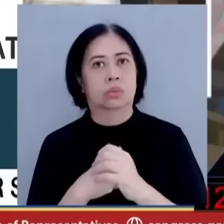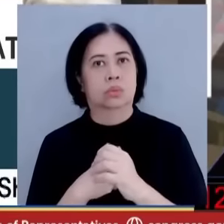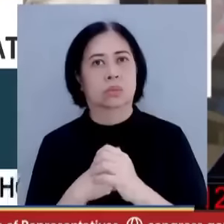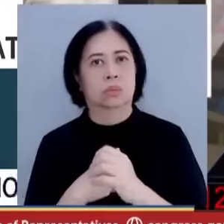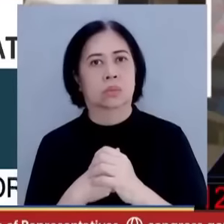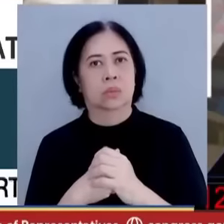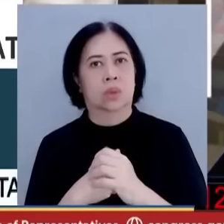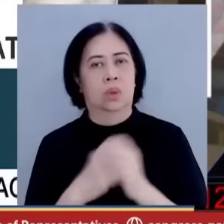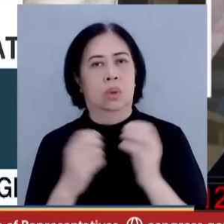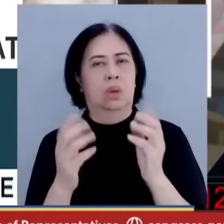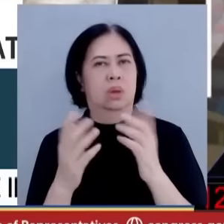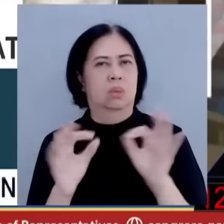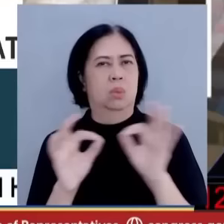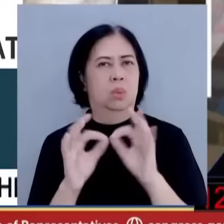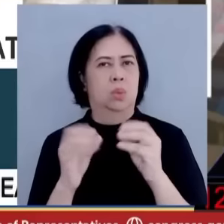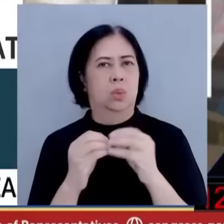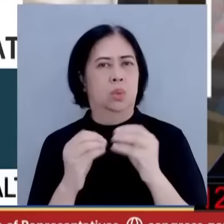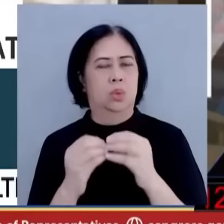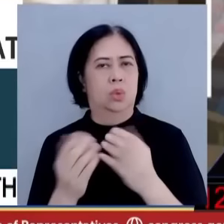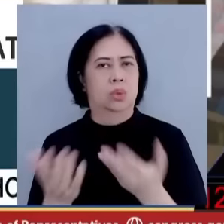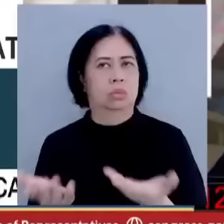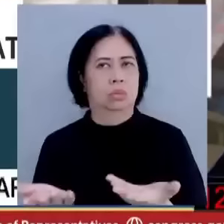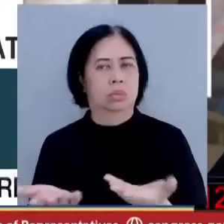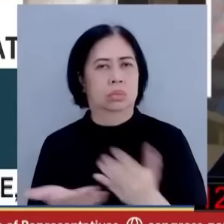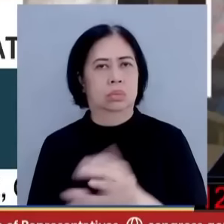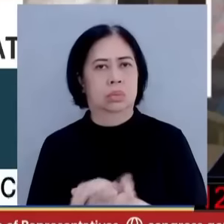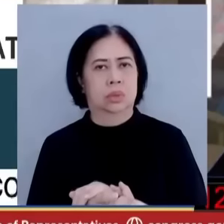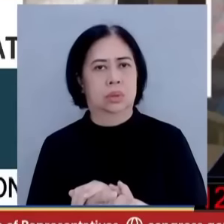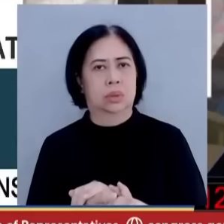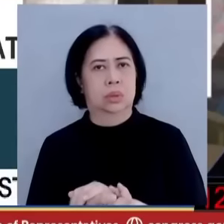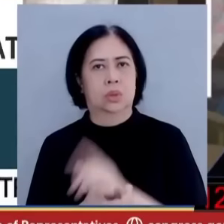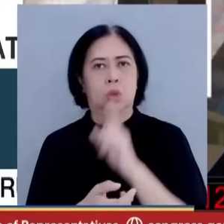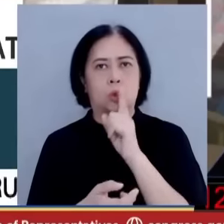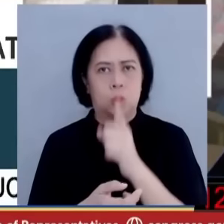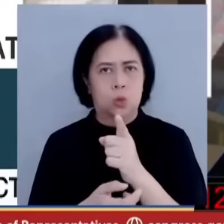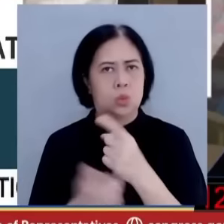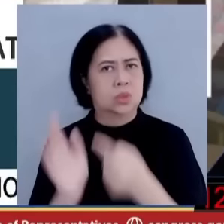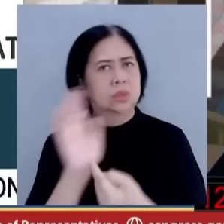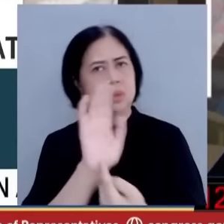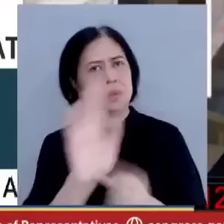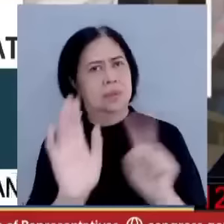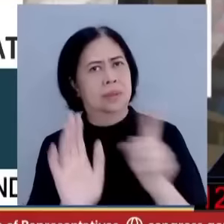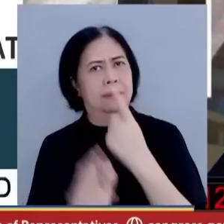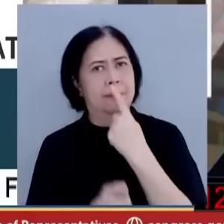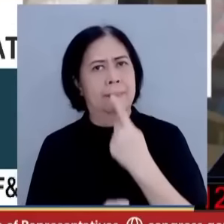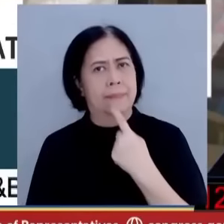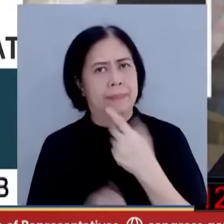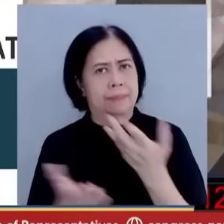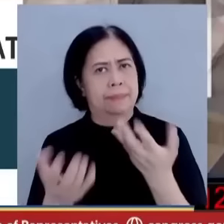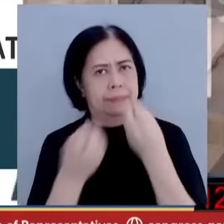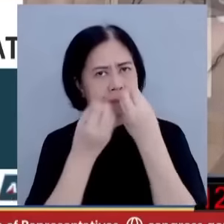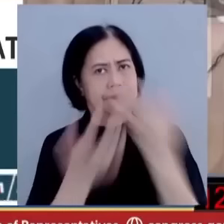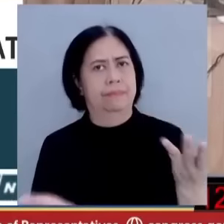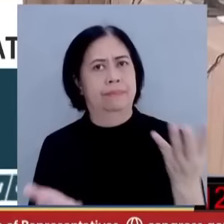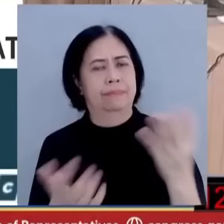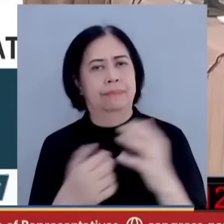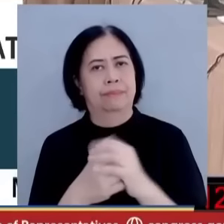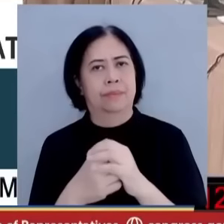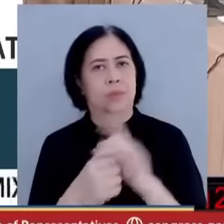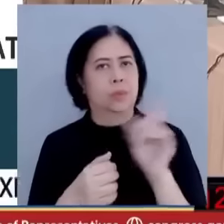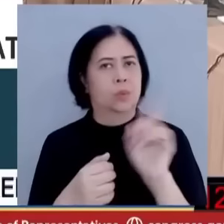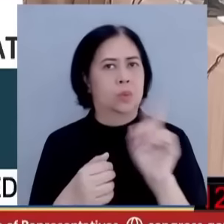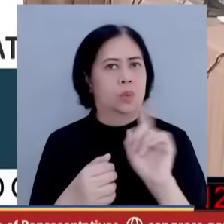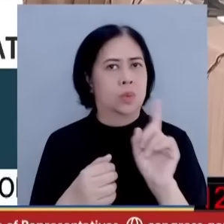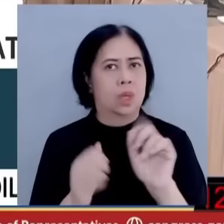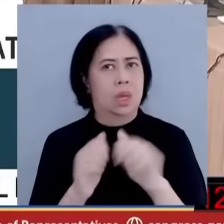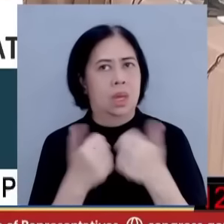more important thing is really bring out the truth in the public, at the very least determine really how